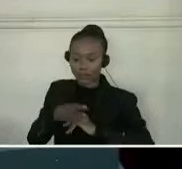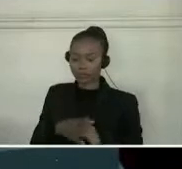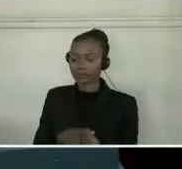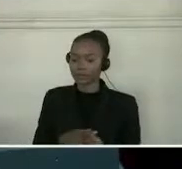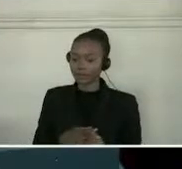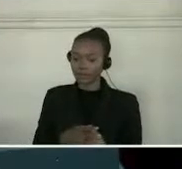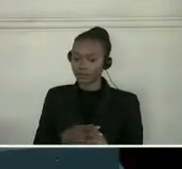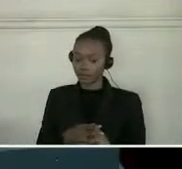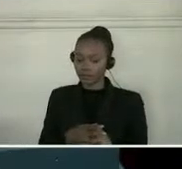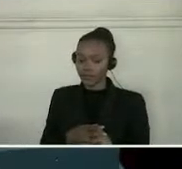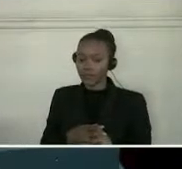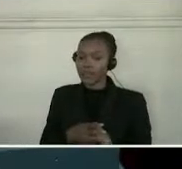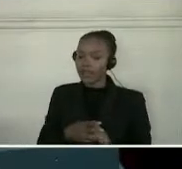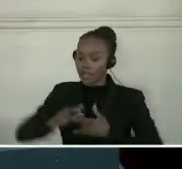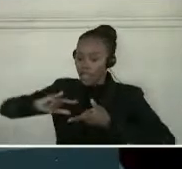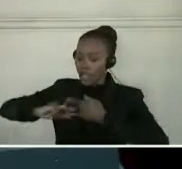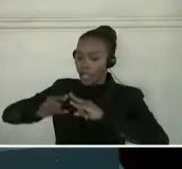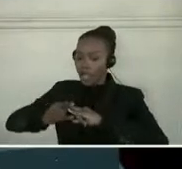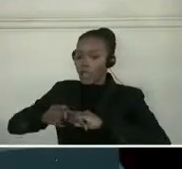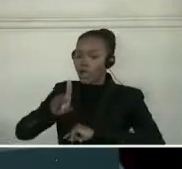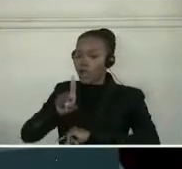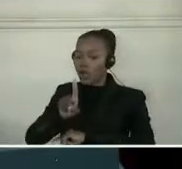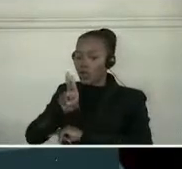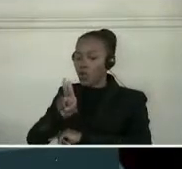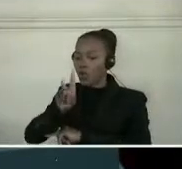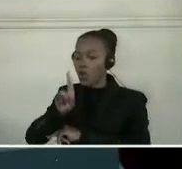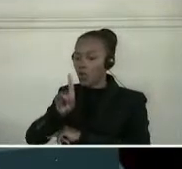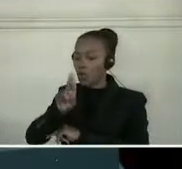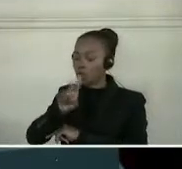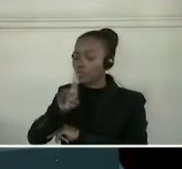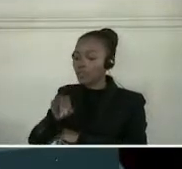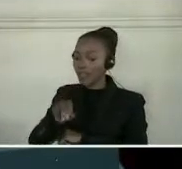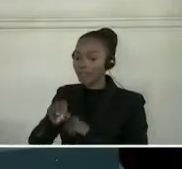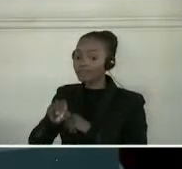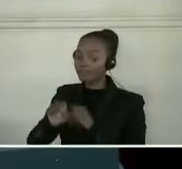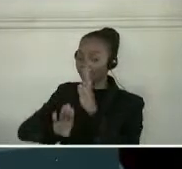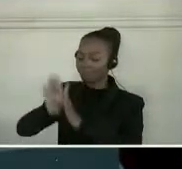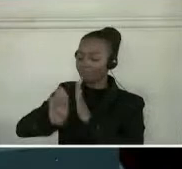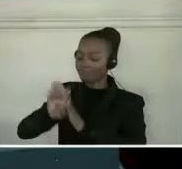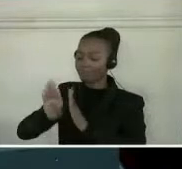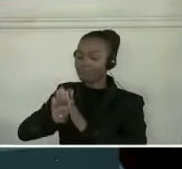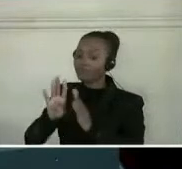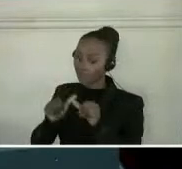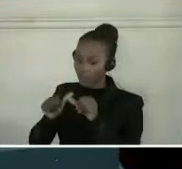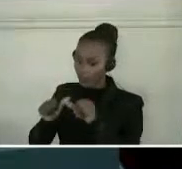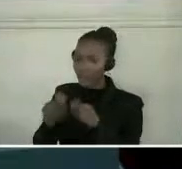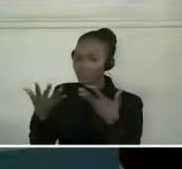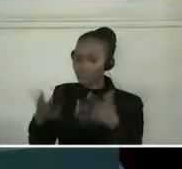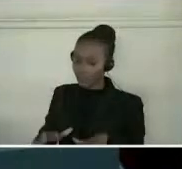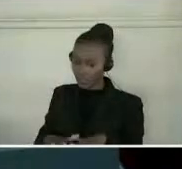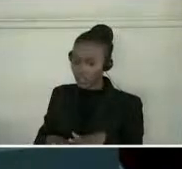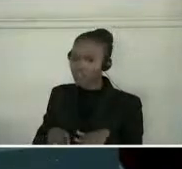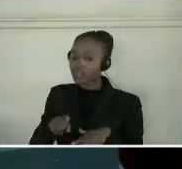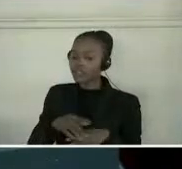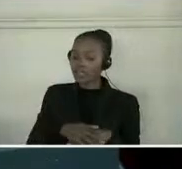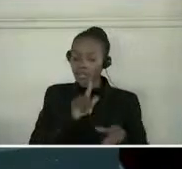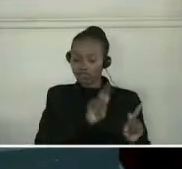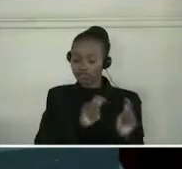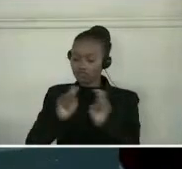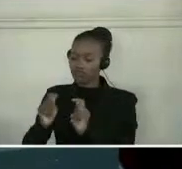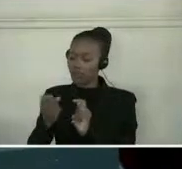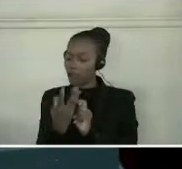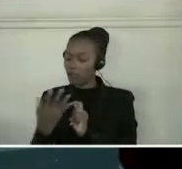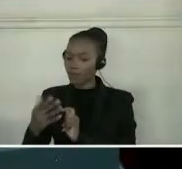commenced the department transferred the last portion of 10 million towards upgrading of what was a